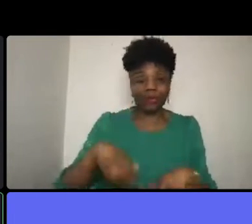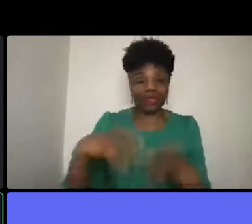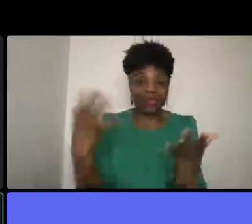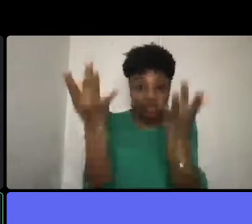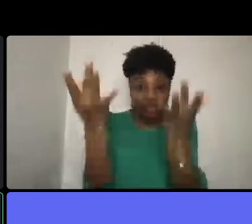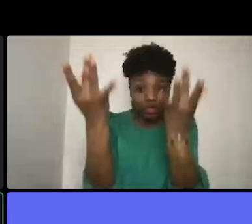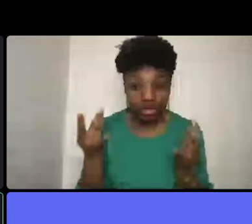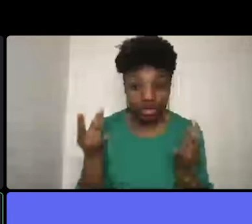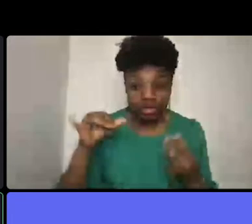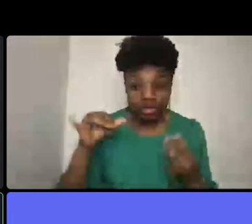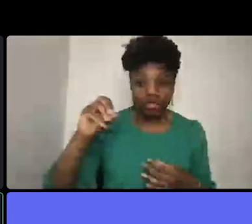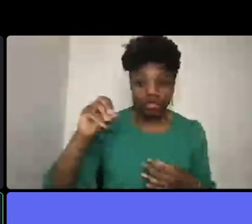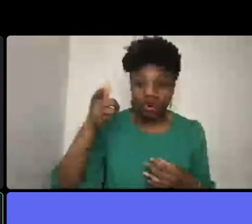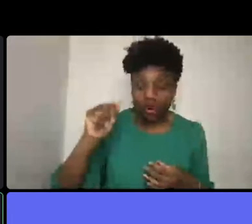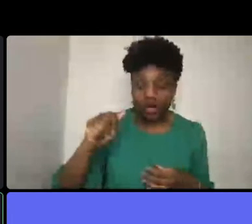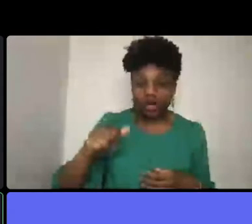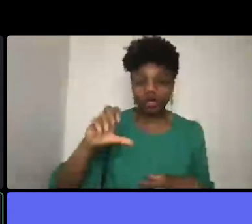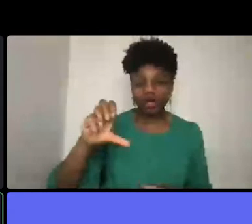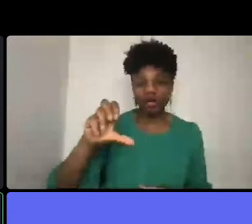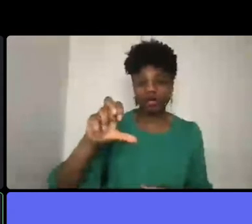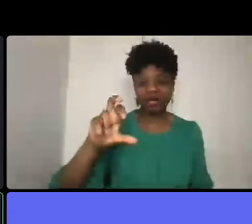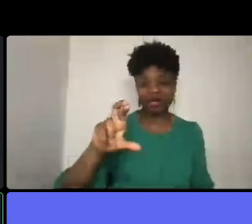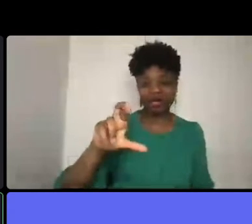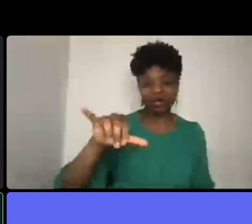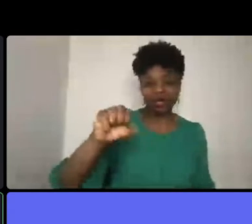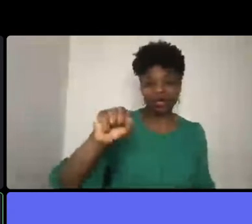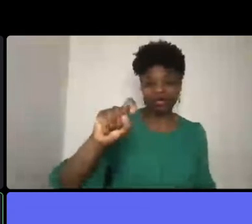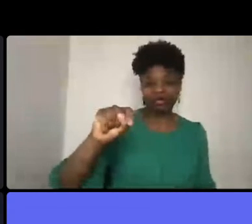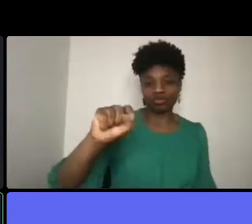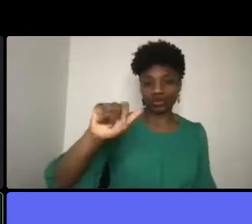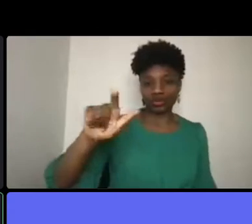there's crystal healing, and things like that. Herbal,